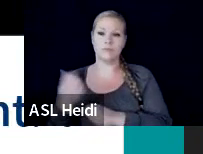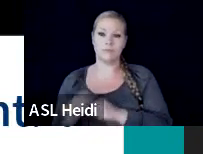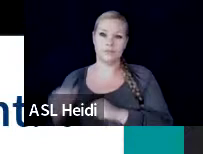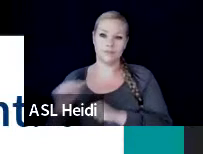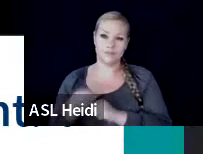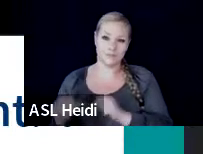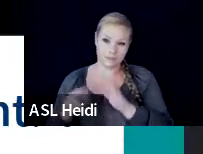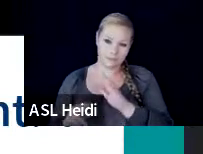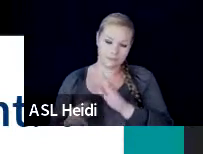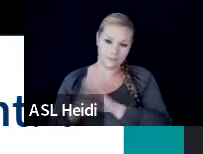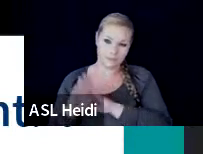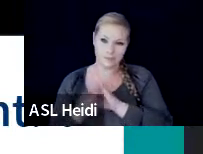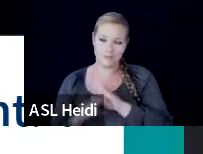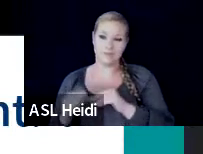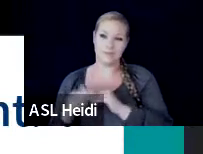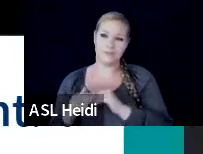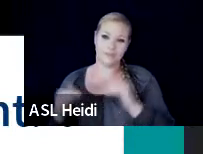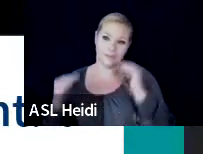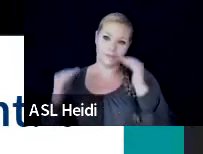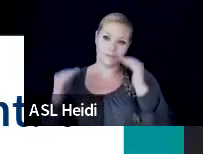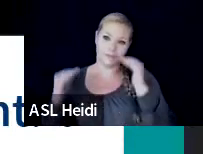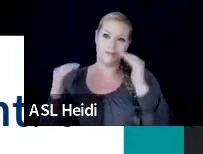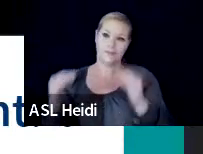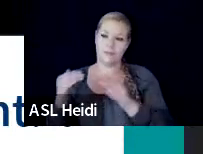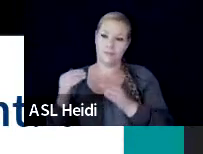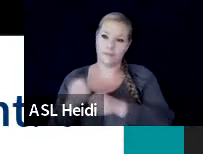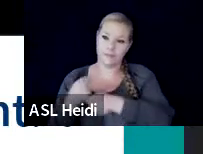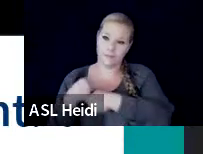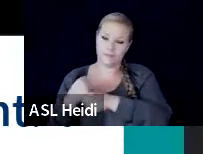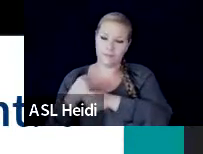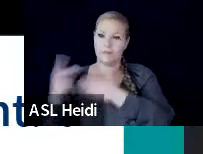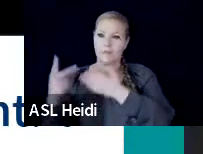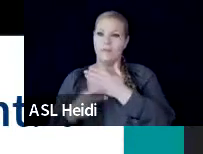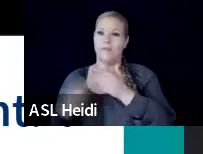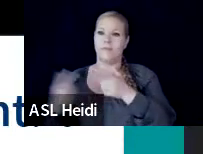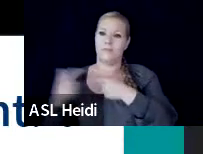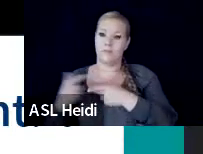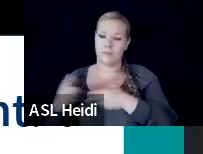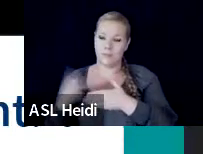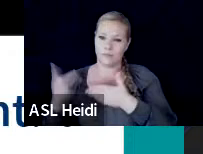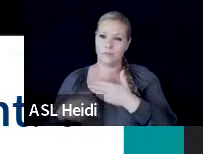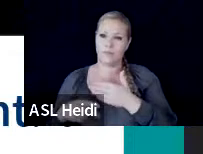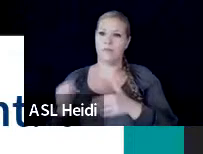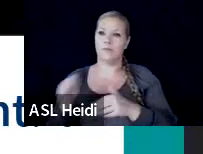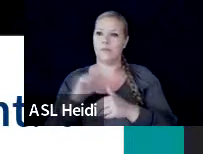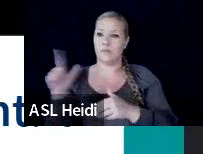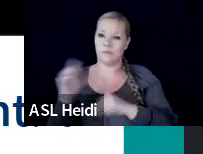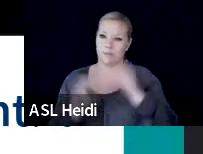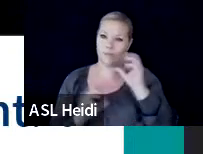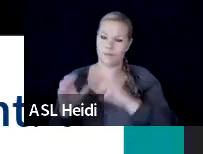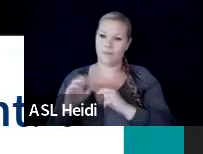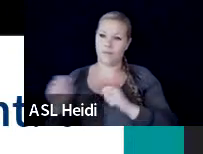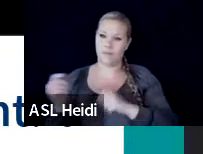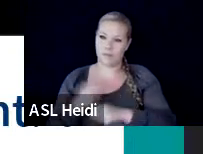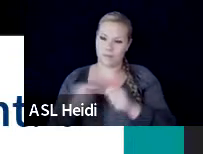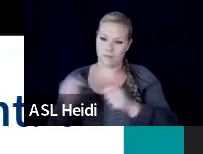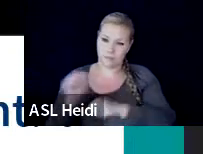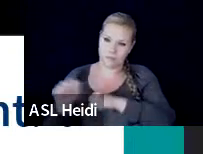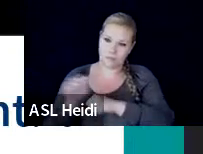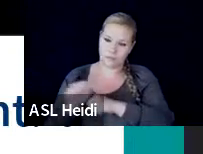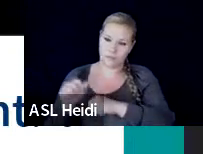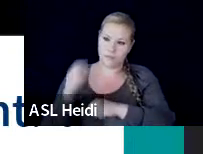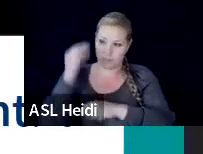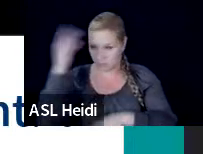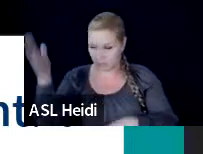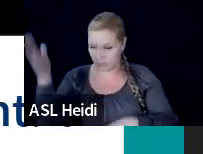manufacturing program, our welding program, and anything that relates to construction and trade. So just putting it out there, the construction period begins